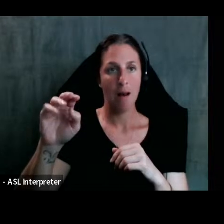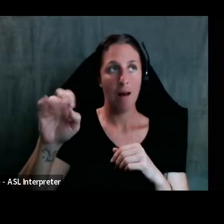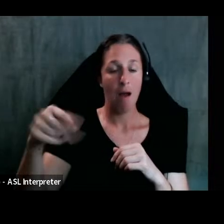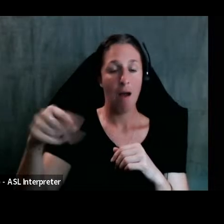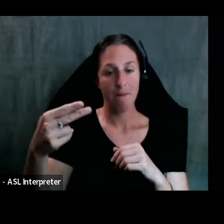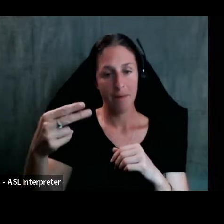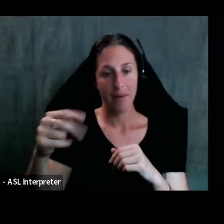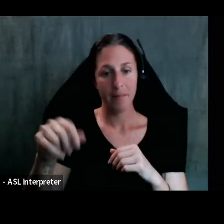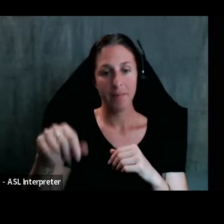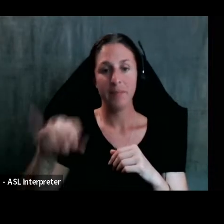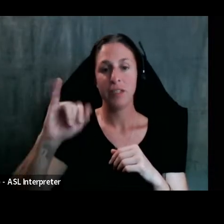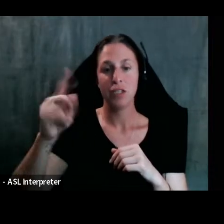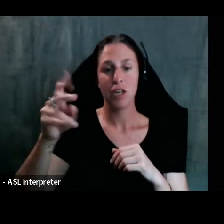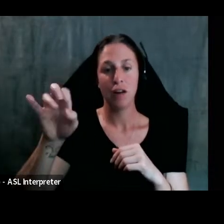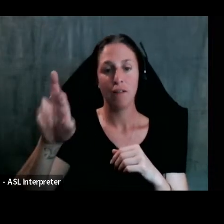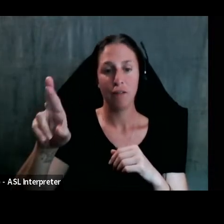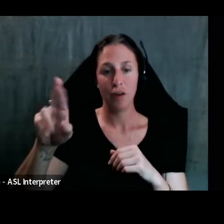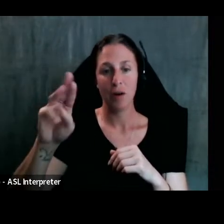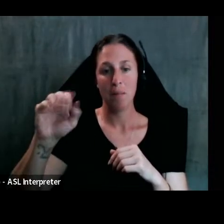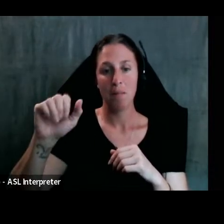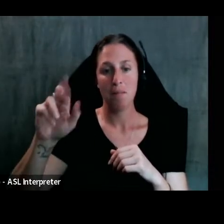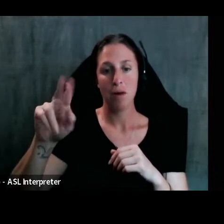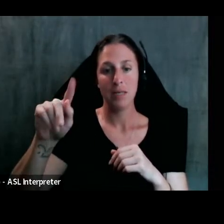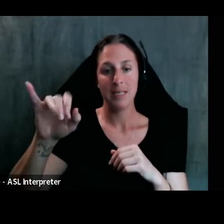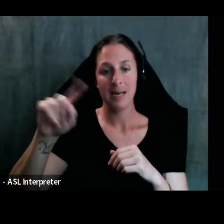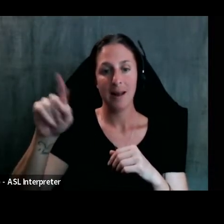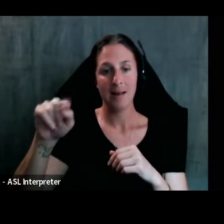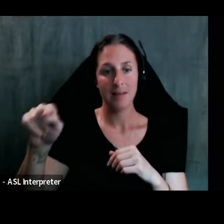Jennifer Martinez.